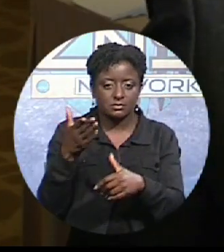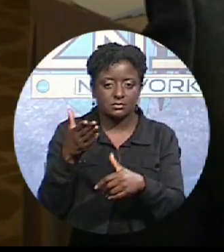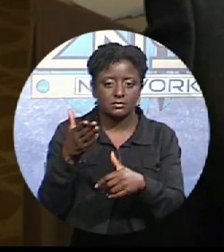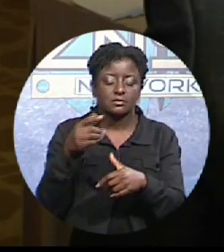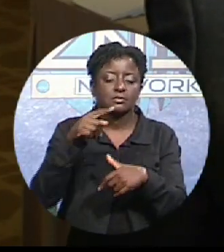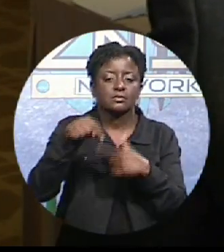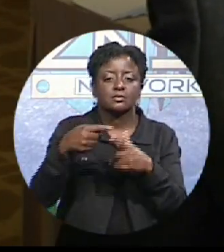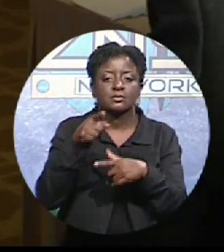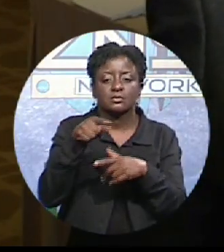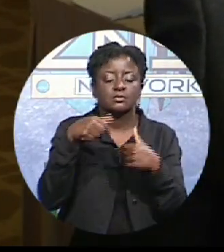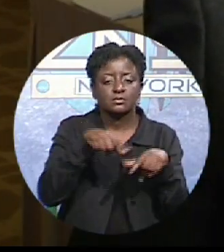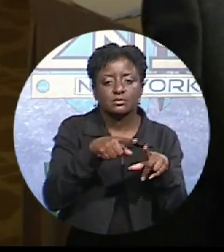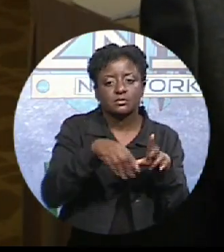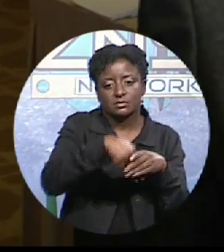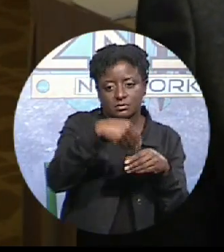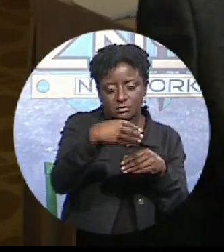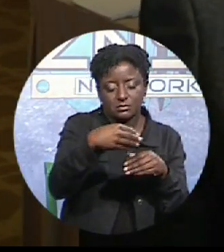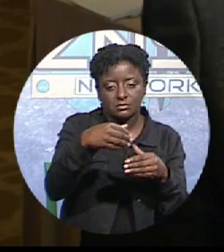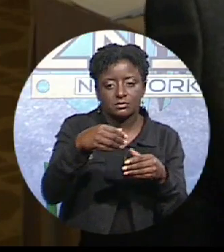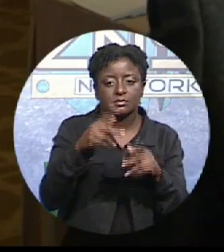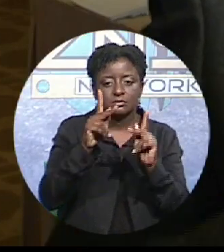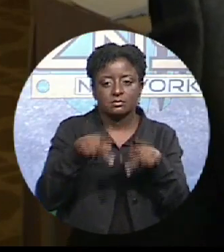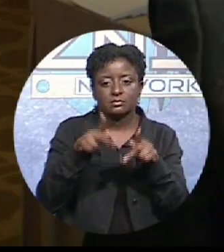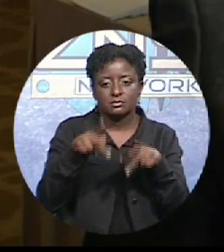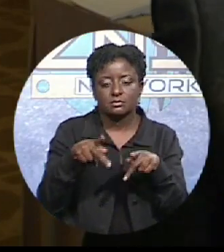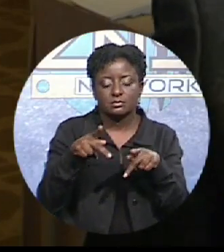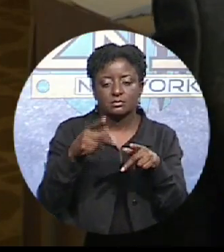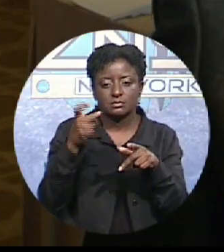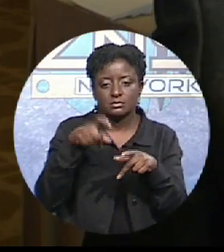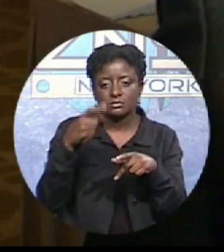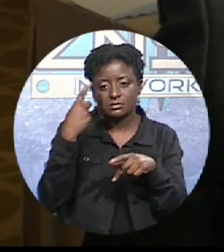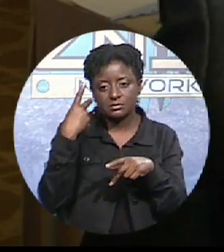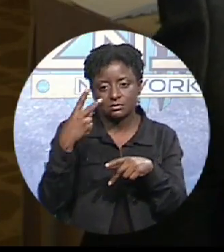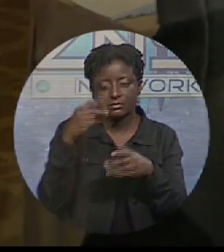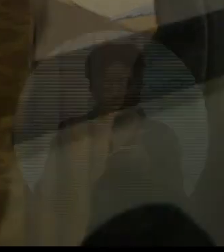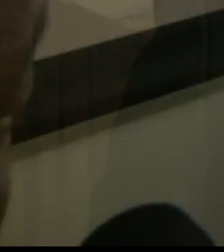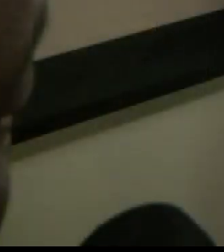to, persons have to see that you are intact.